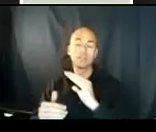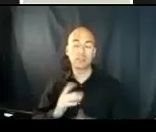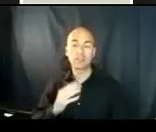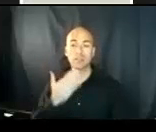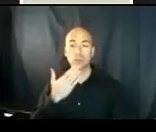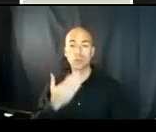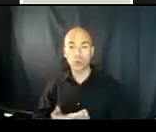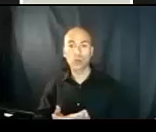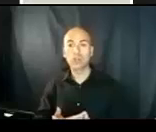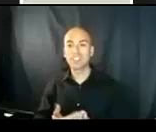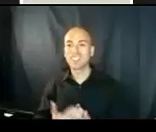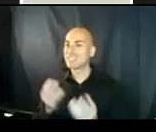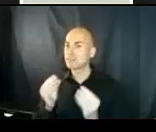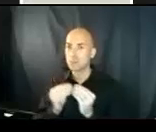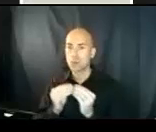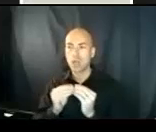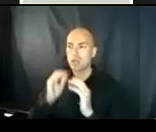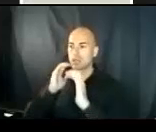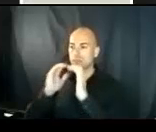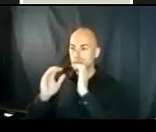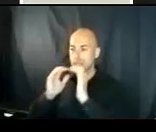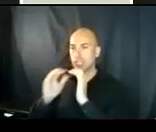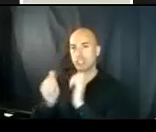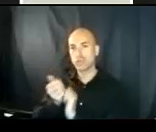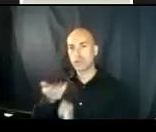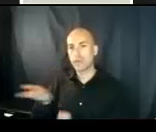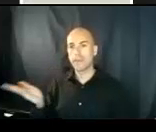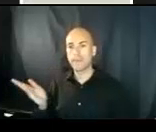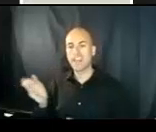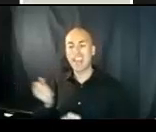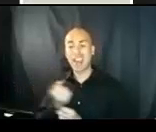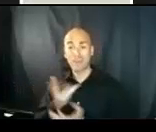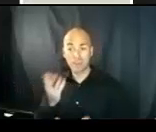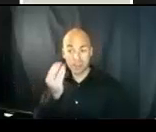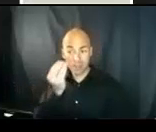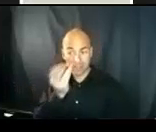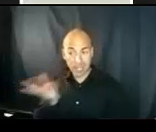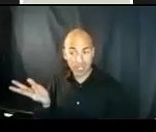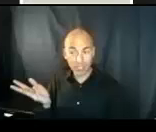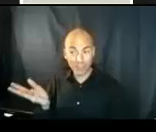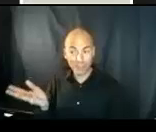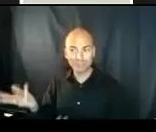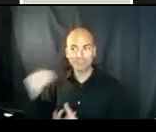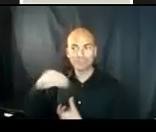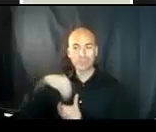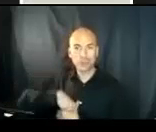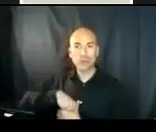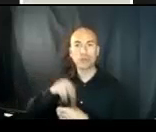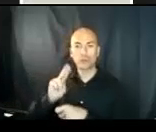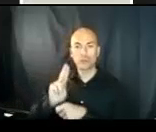and communications, these are things, all of these that I'm sharing with you today, you can use it for